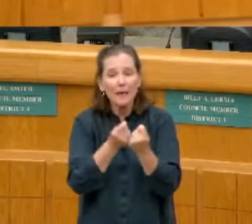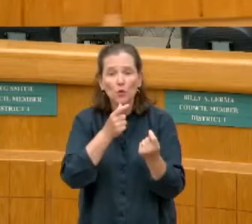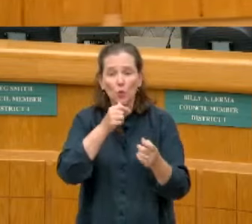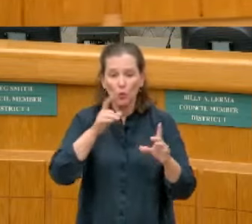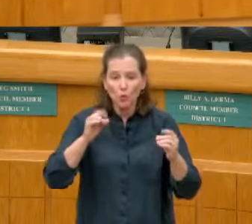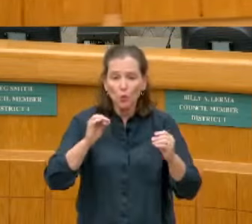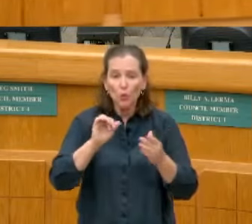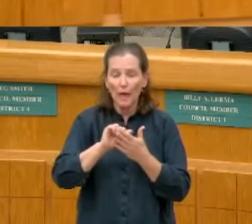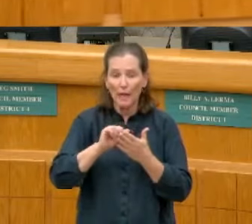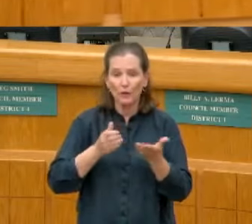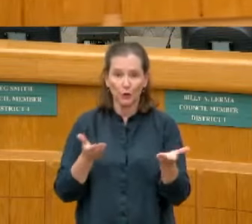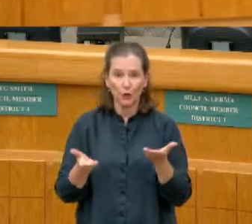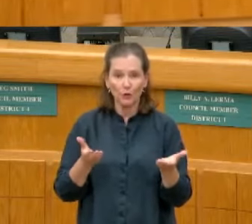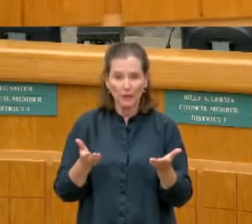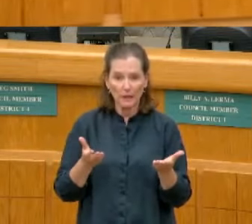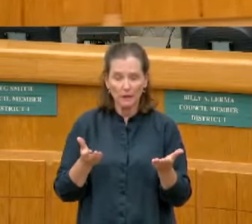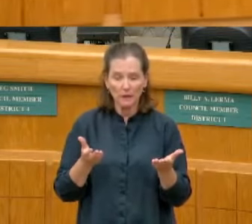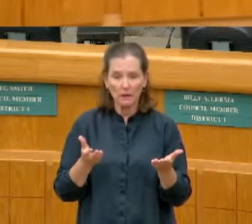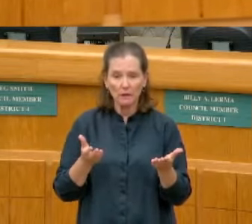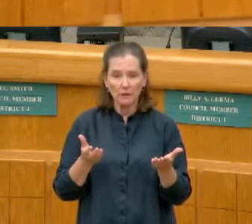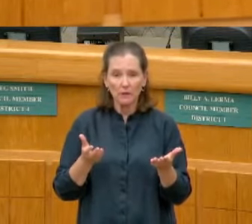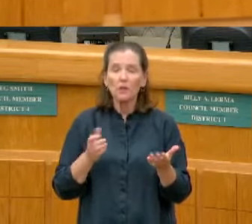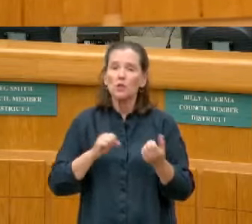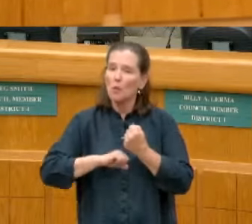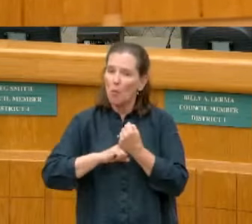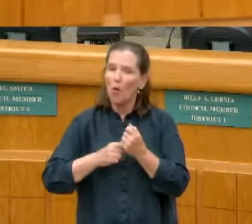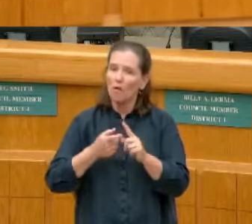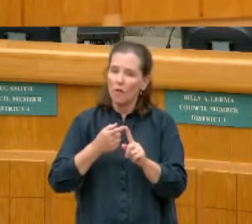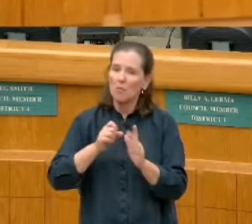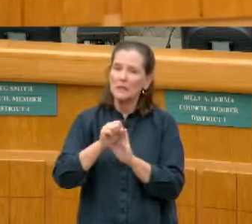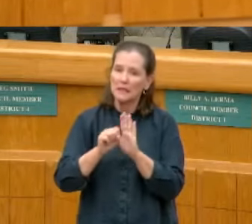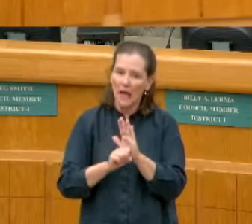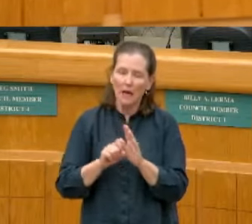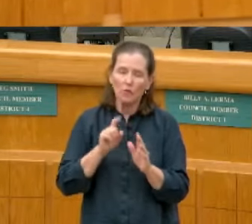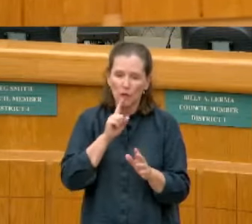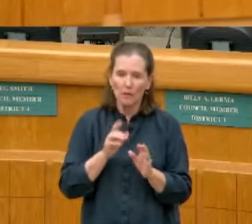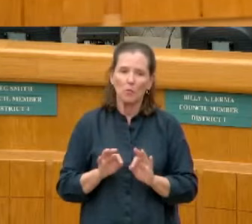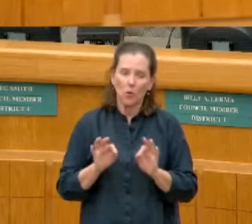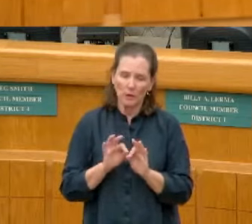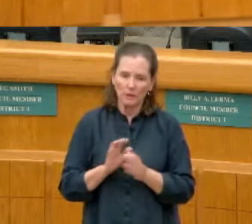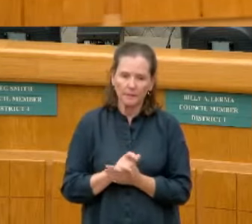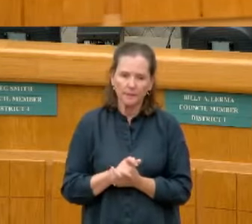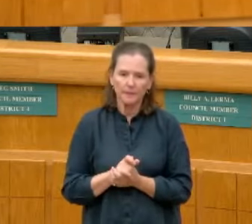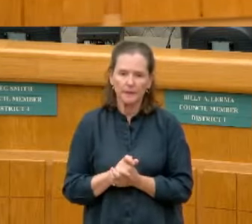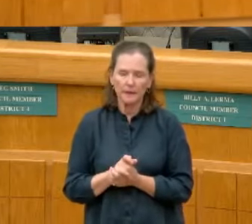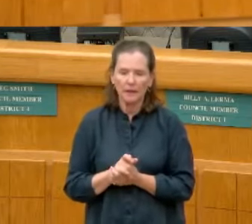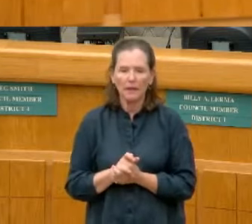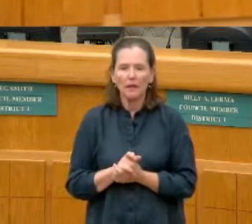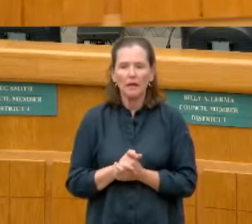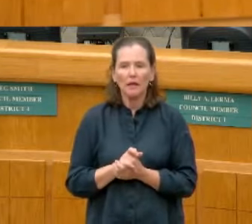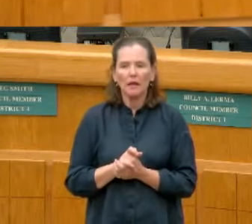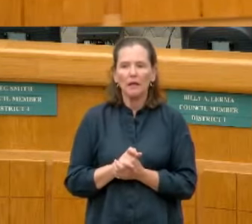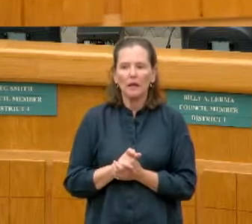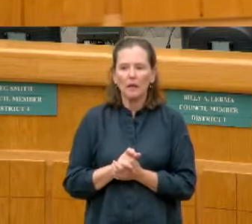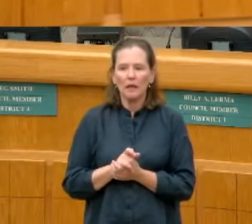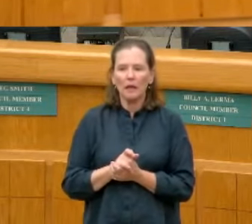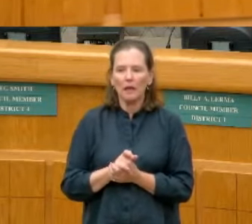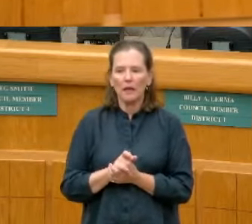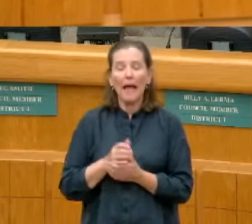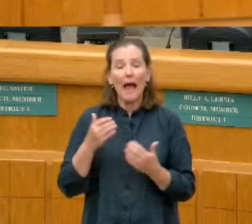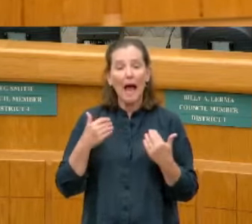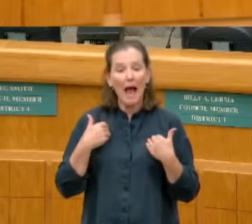our COVID community clinic at 2601 Hospital Boulevard. Now, there is a number for this